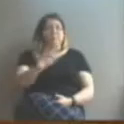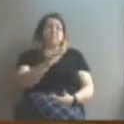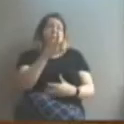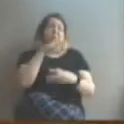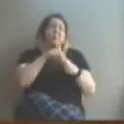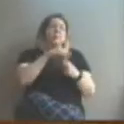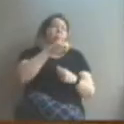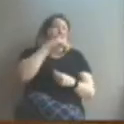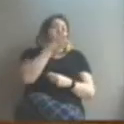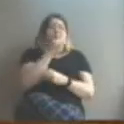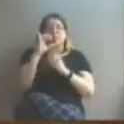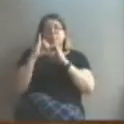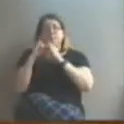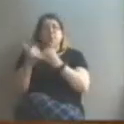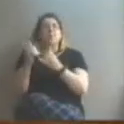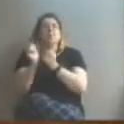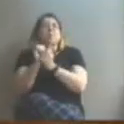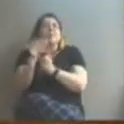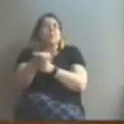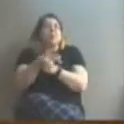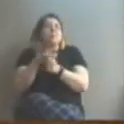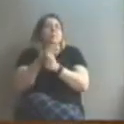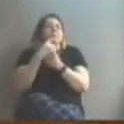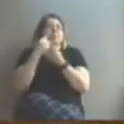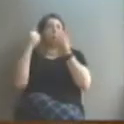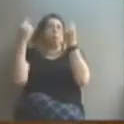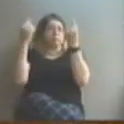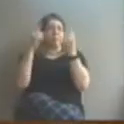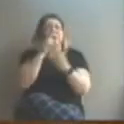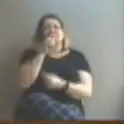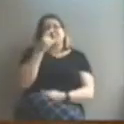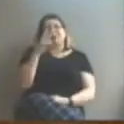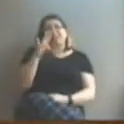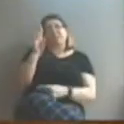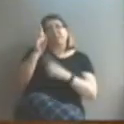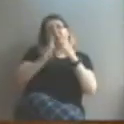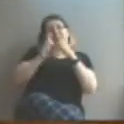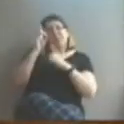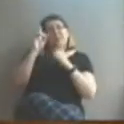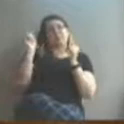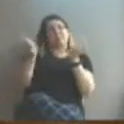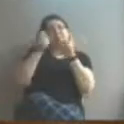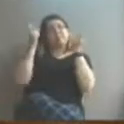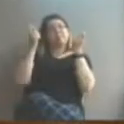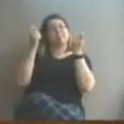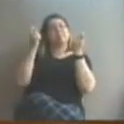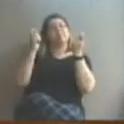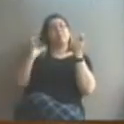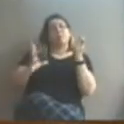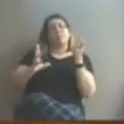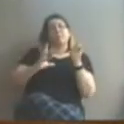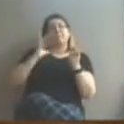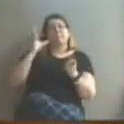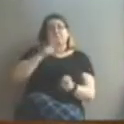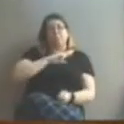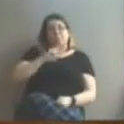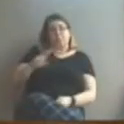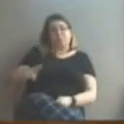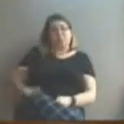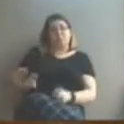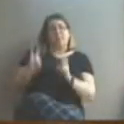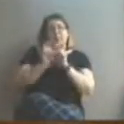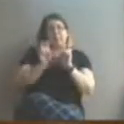ceremony featuring local celebrities, including the 2017 Derby Festival Royal Court. And in